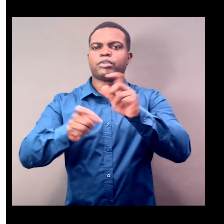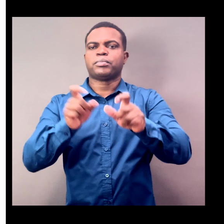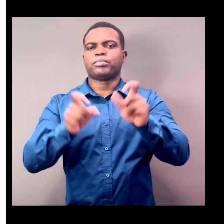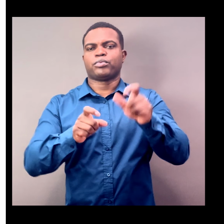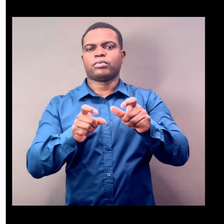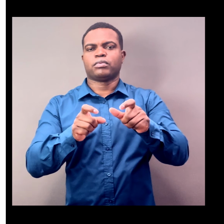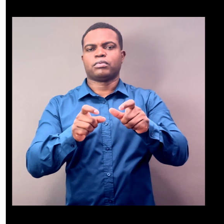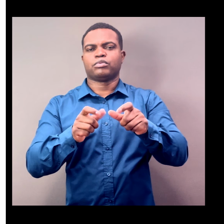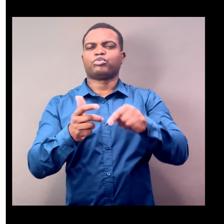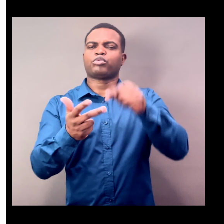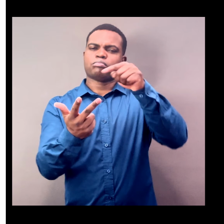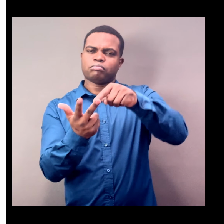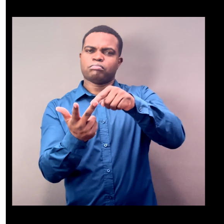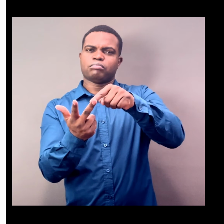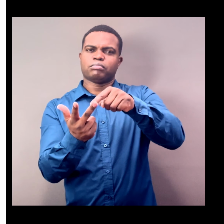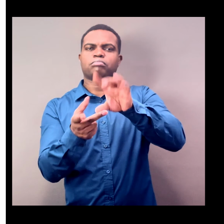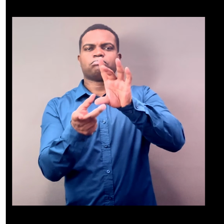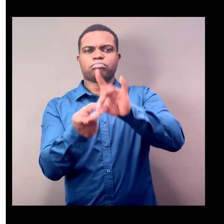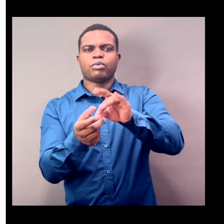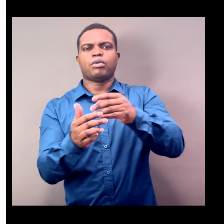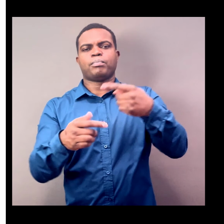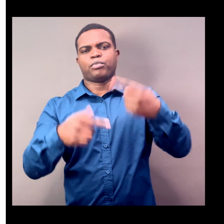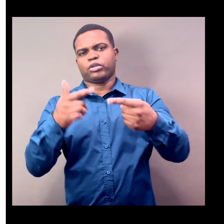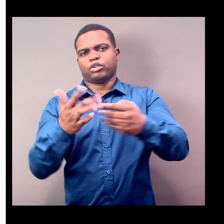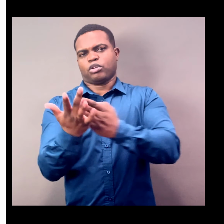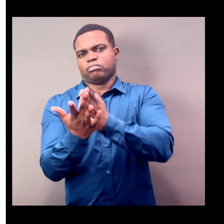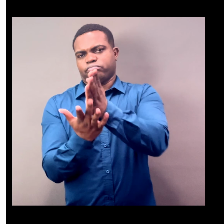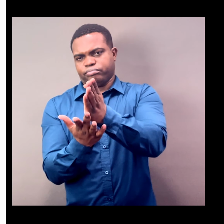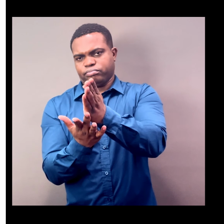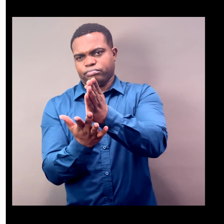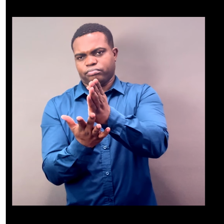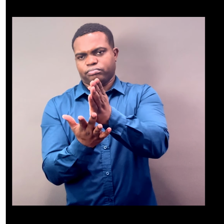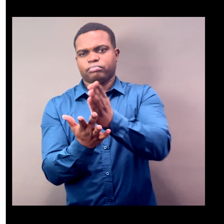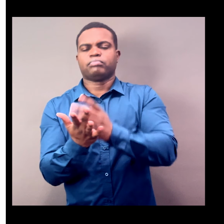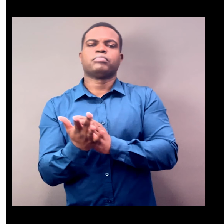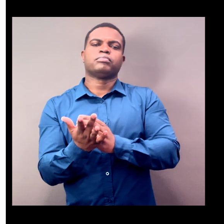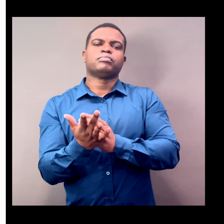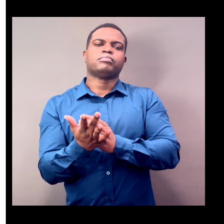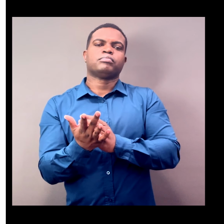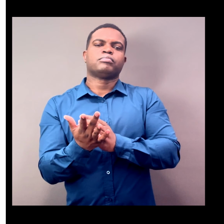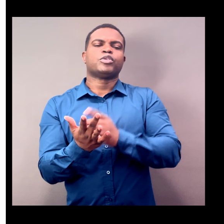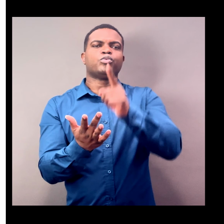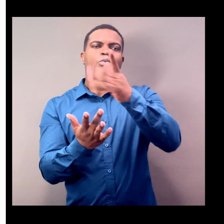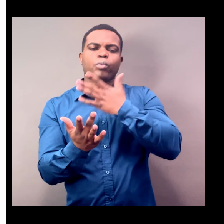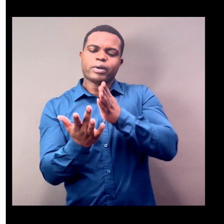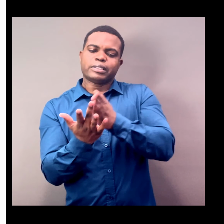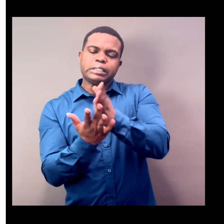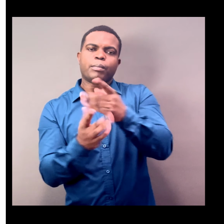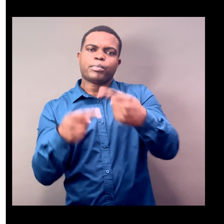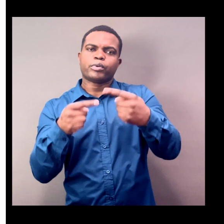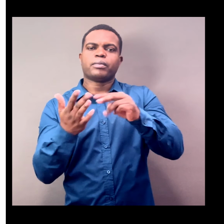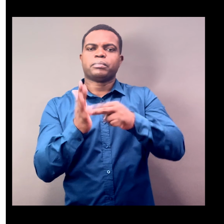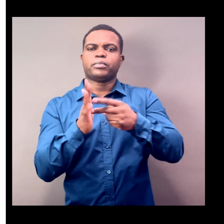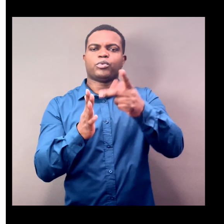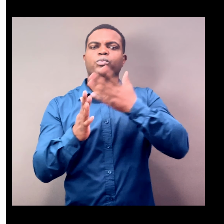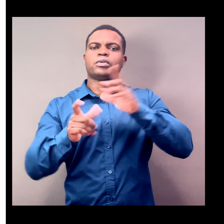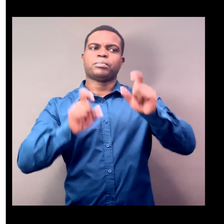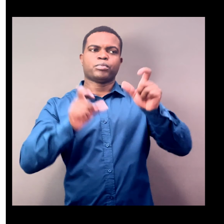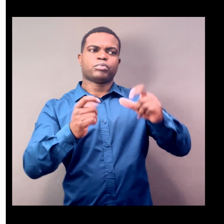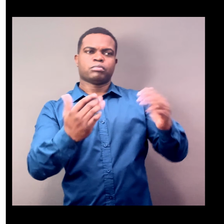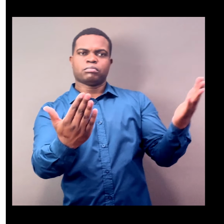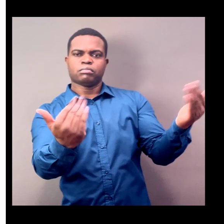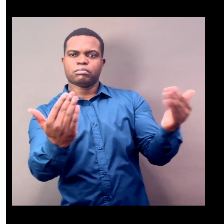The community engagement aspect is the political dimension. You are coming from the political angle. You want people to, you